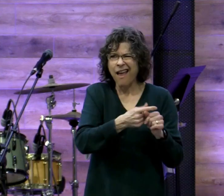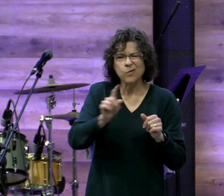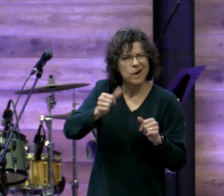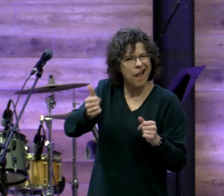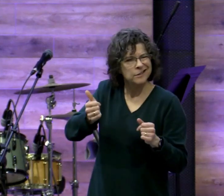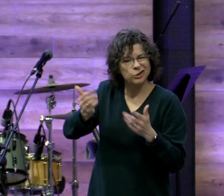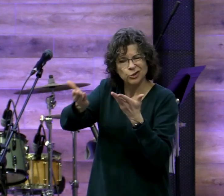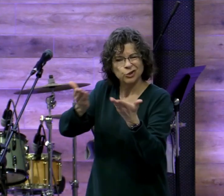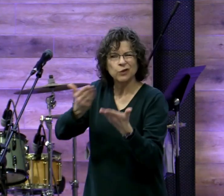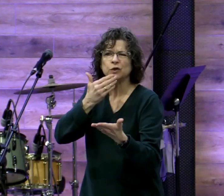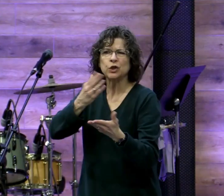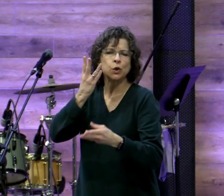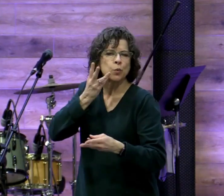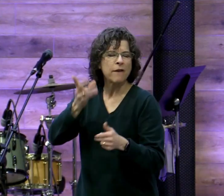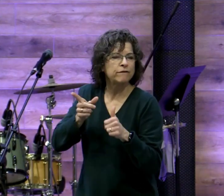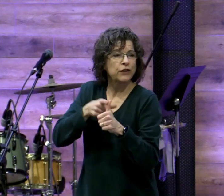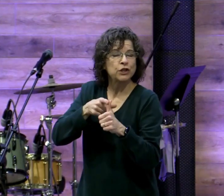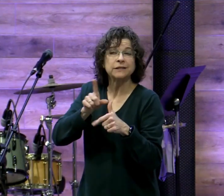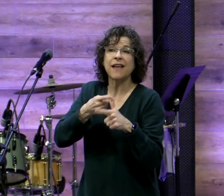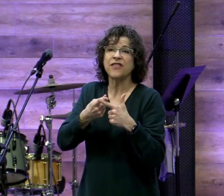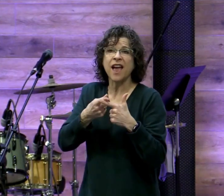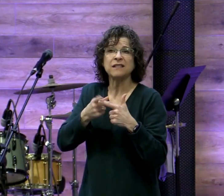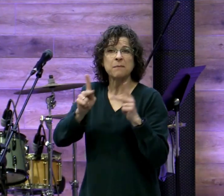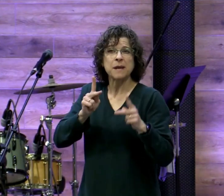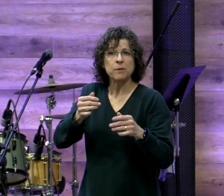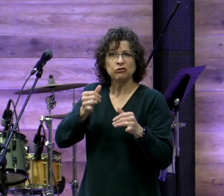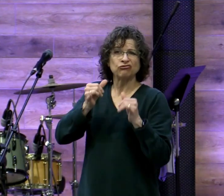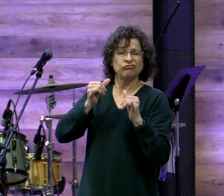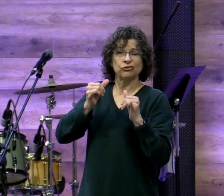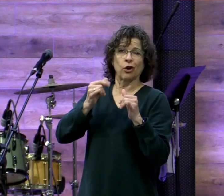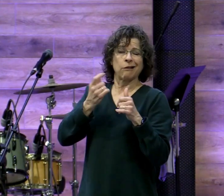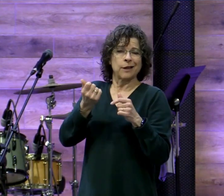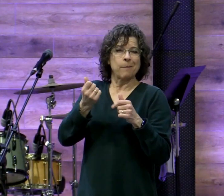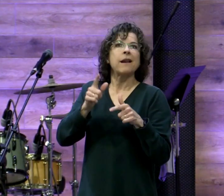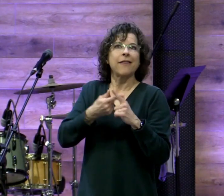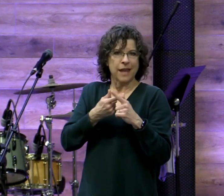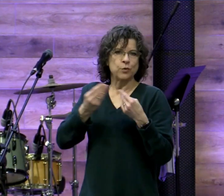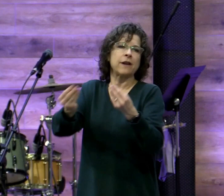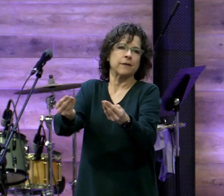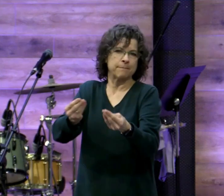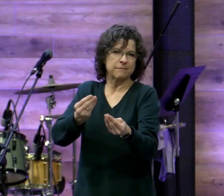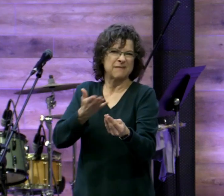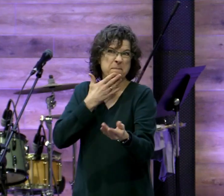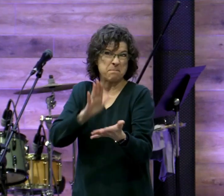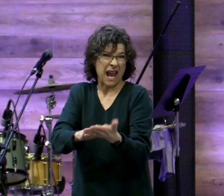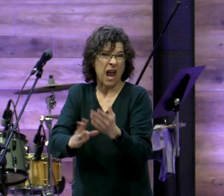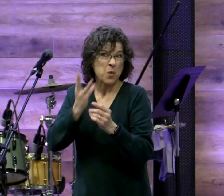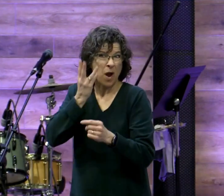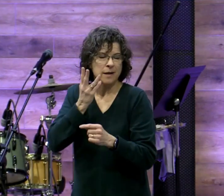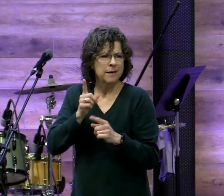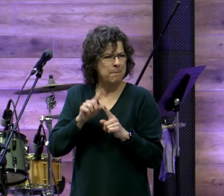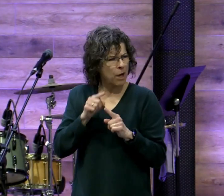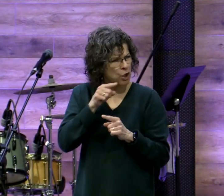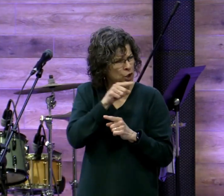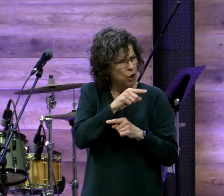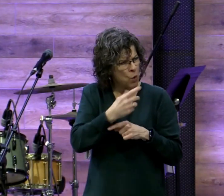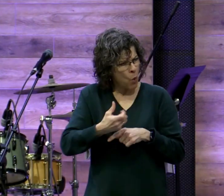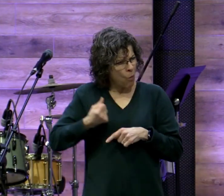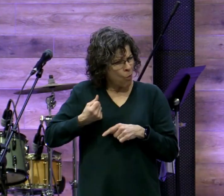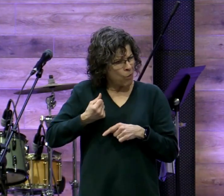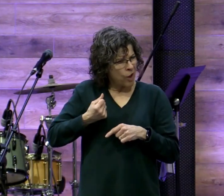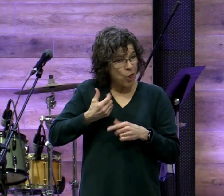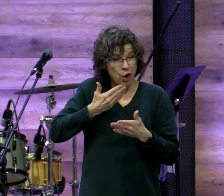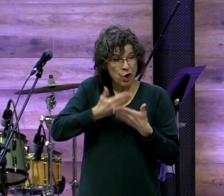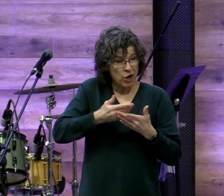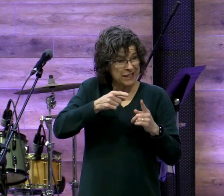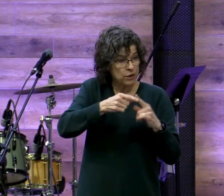when people have drunk freely, then the poor wine. Everybody knows this, right? But you have kept the good wine until now. This is the best,